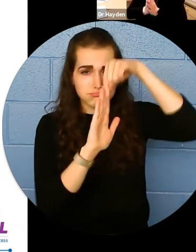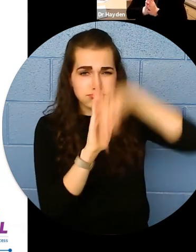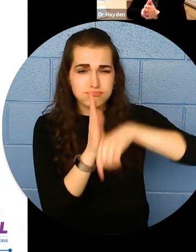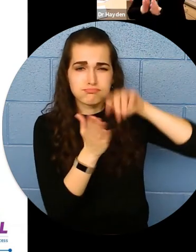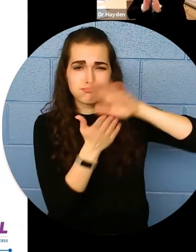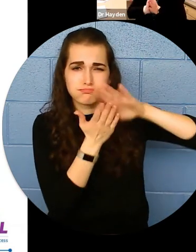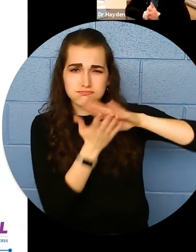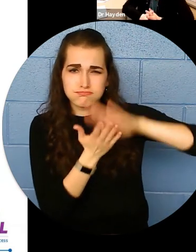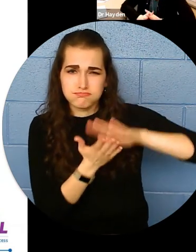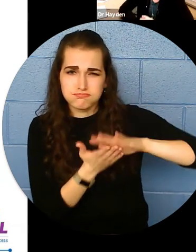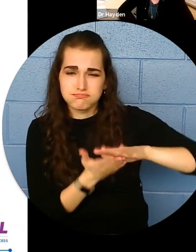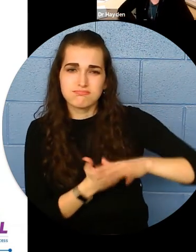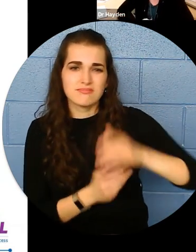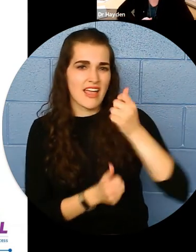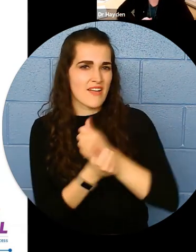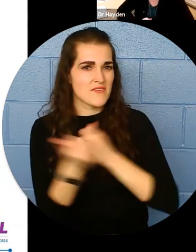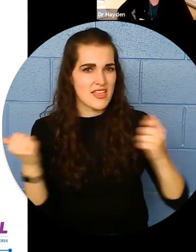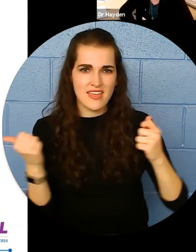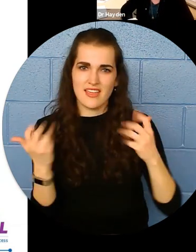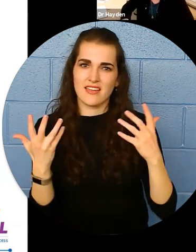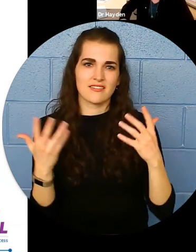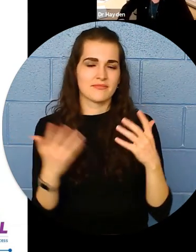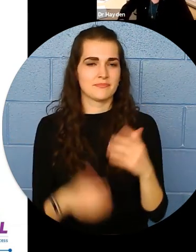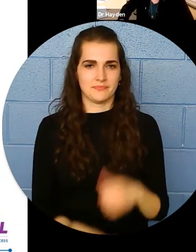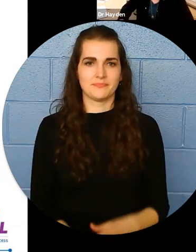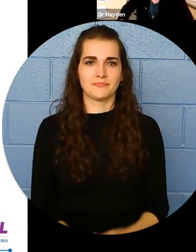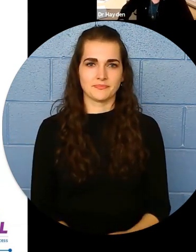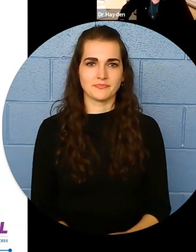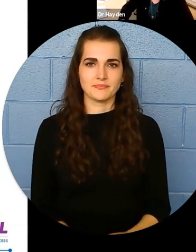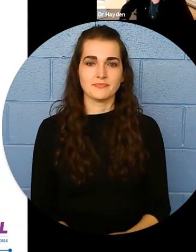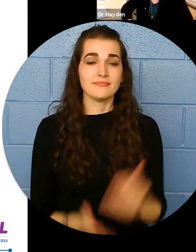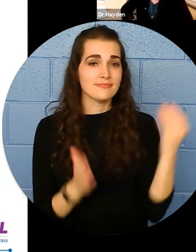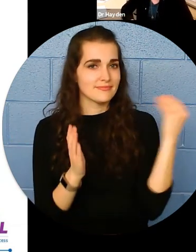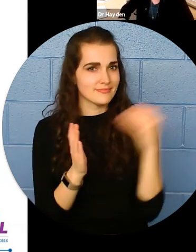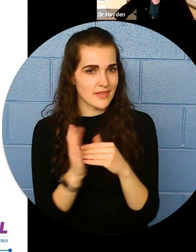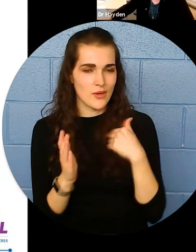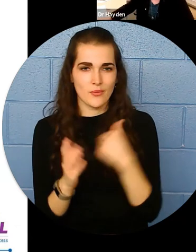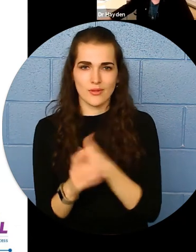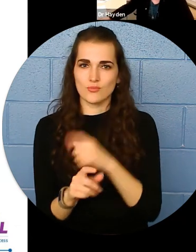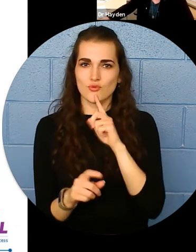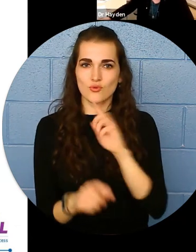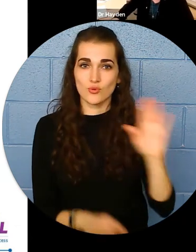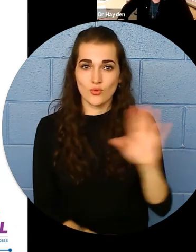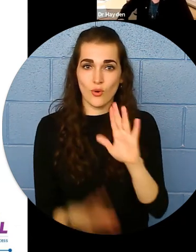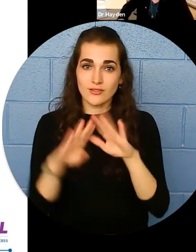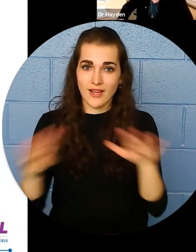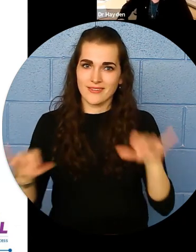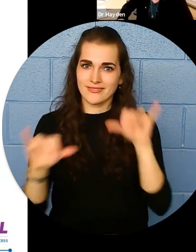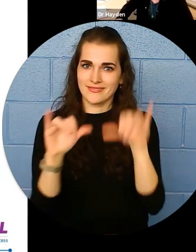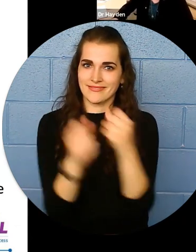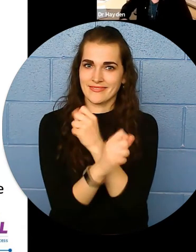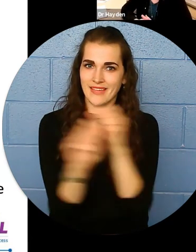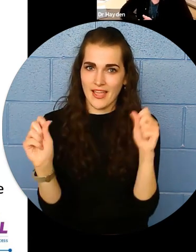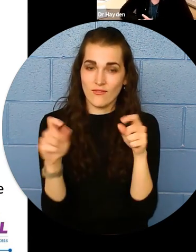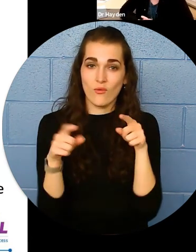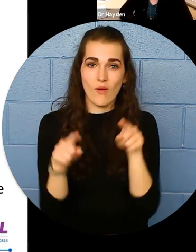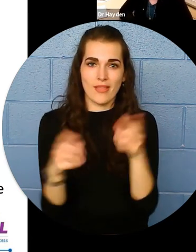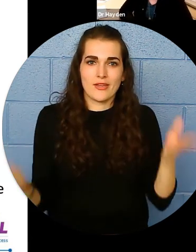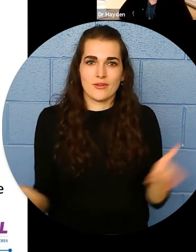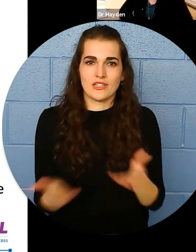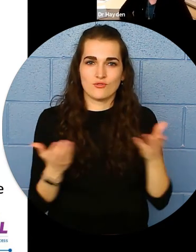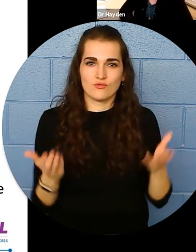deeper cleaning. We'll make sure we sanitize every surface. And again, we are working to keep your child safe. while they are